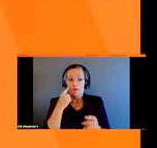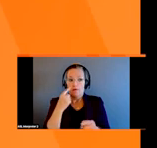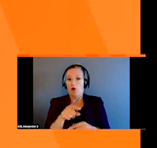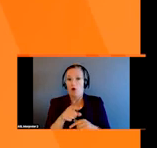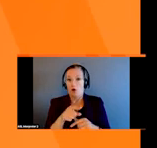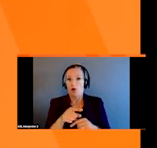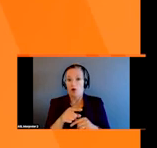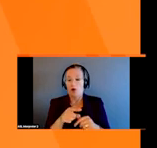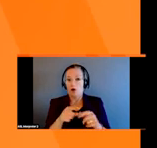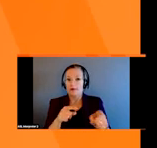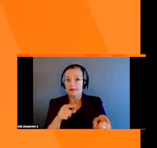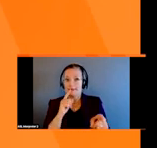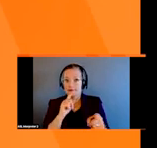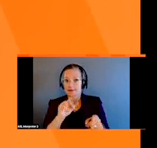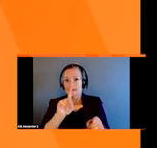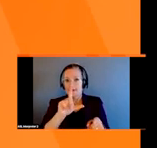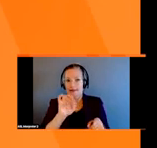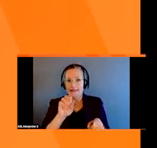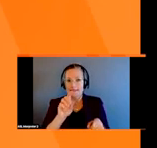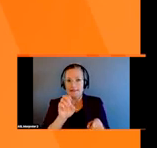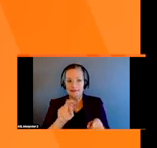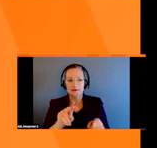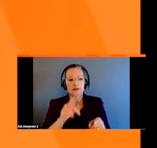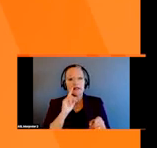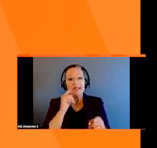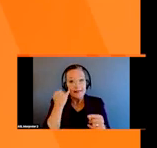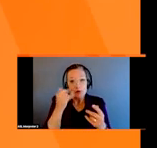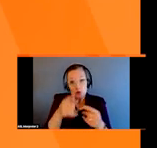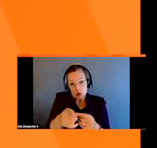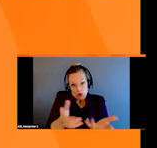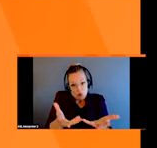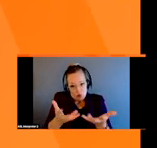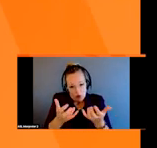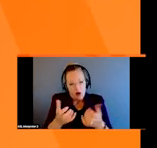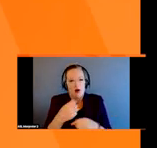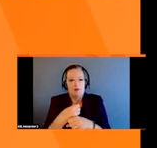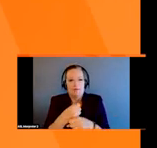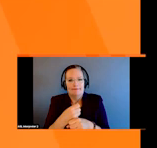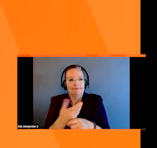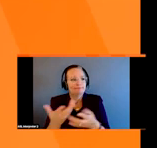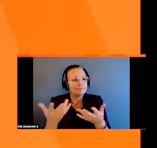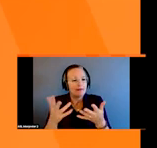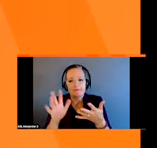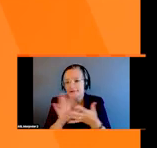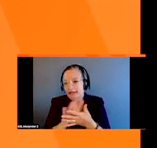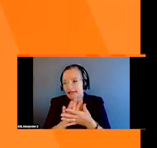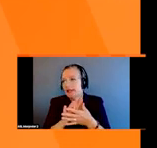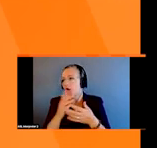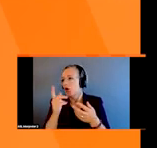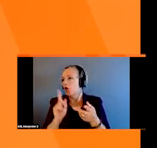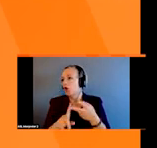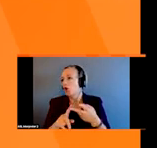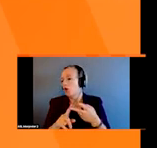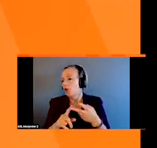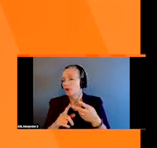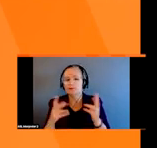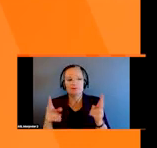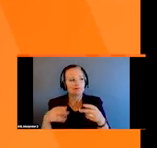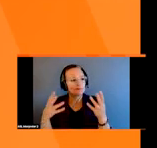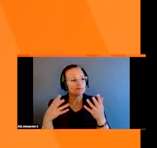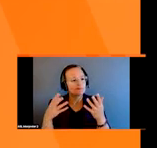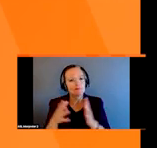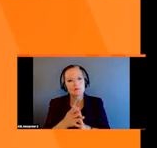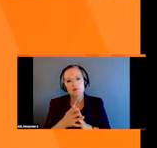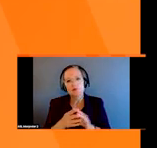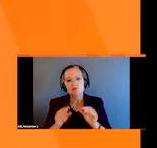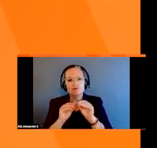you are looking at producing more content yourself. So like the social media, this is going to be more of like the media play.